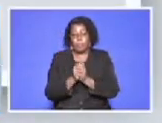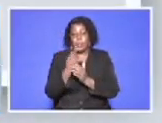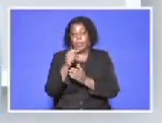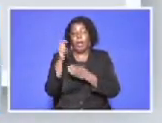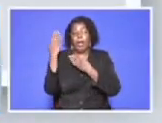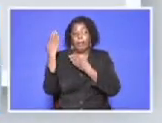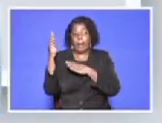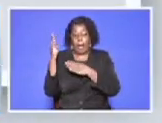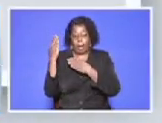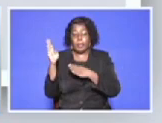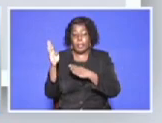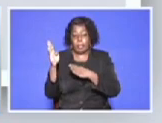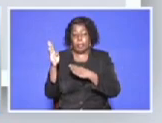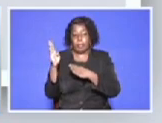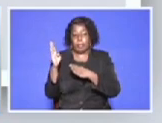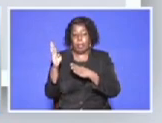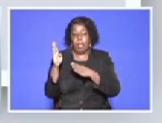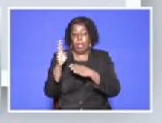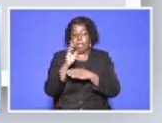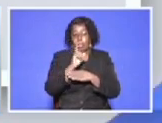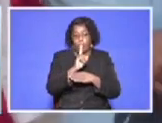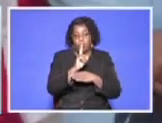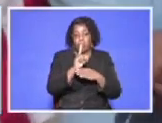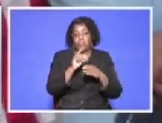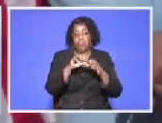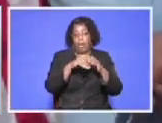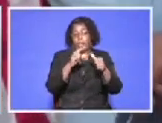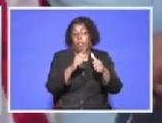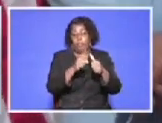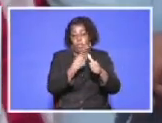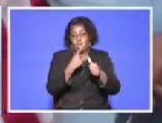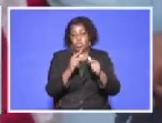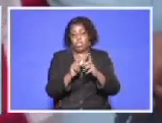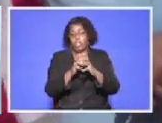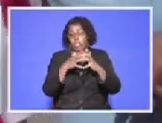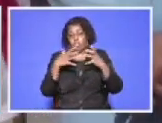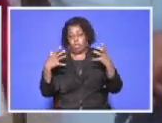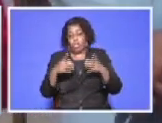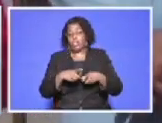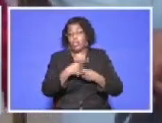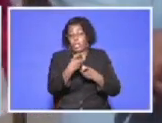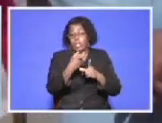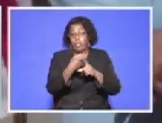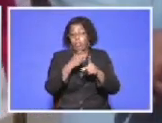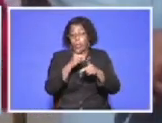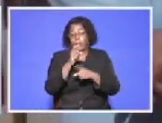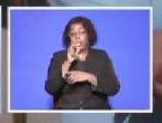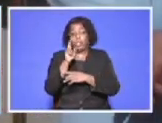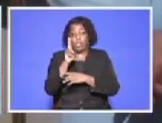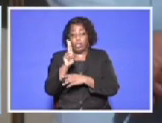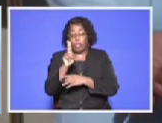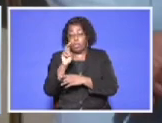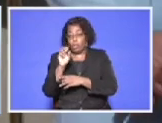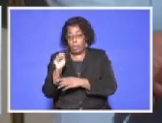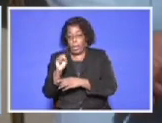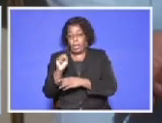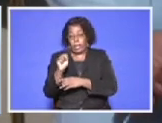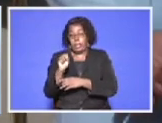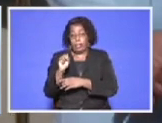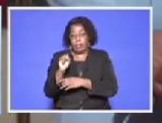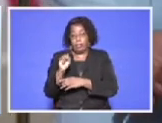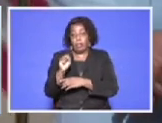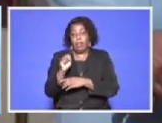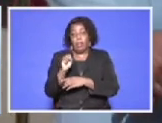Bahamas is one of the first to receive this generous donation from the United States in this grouping